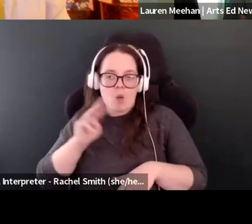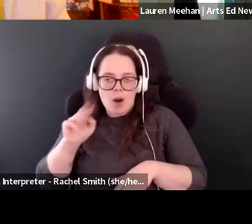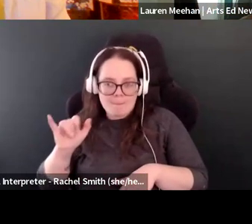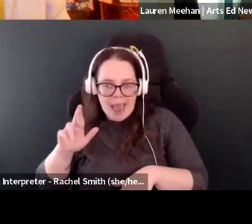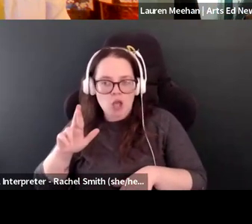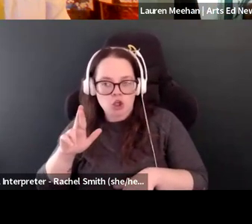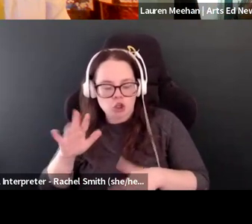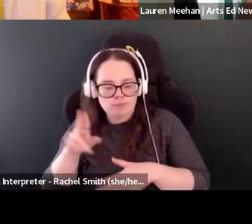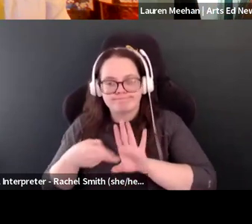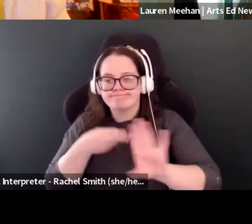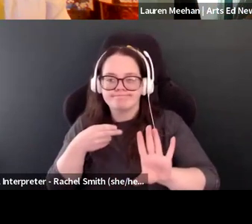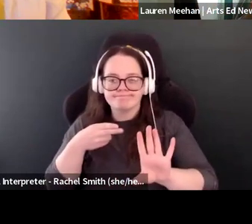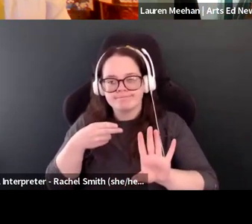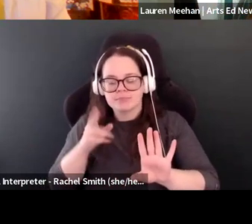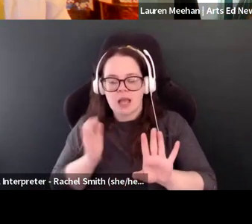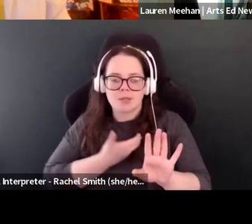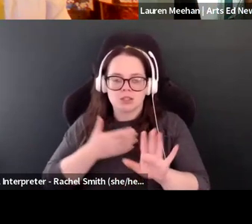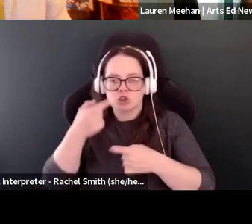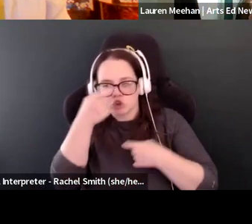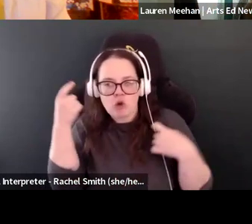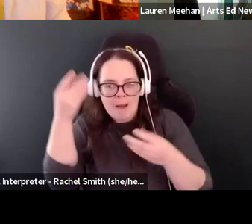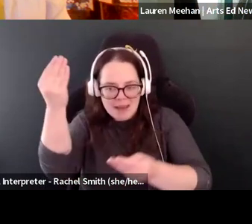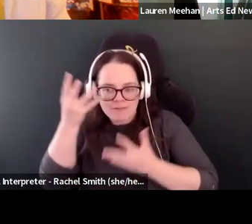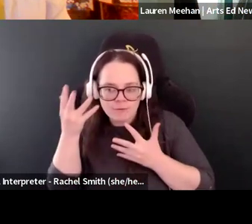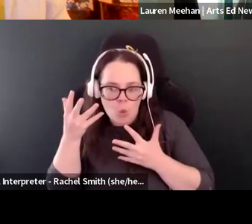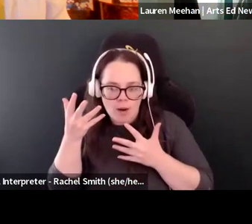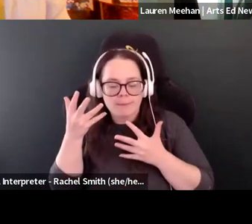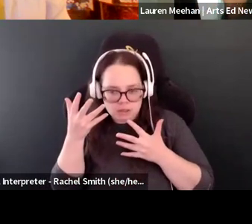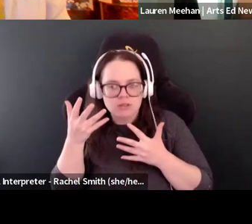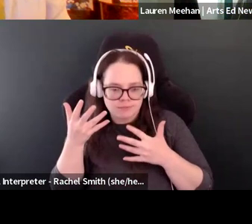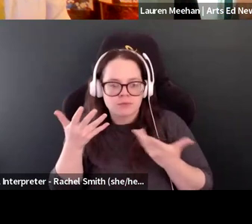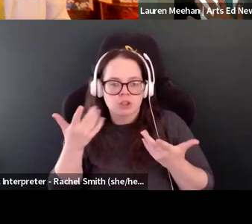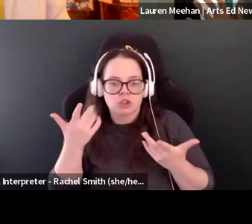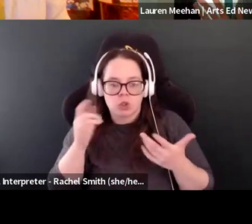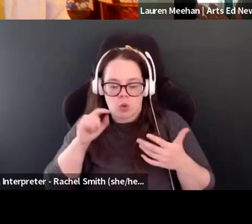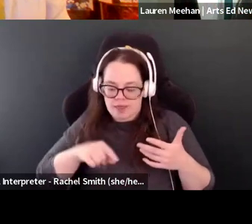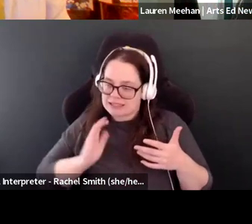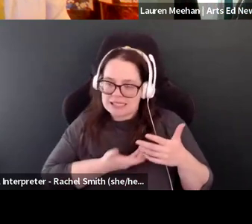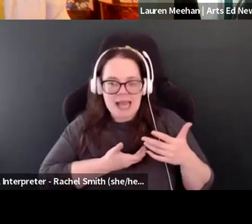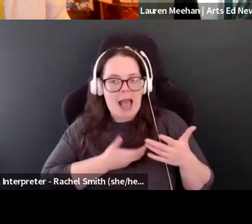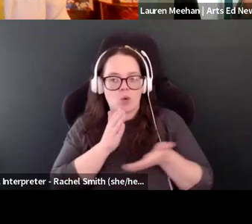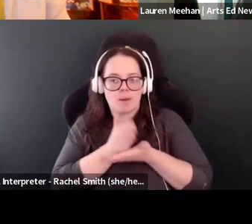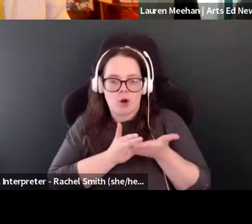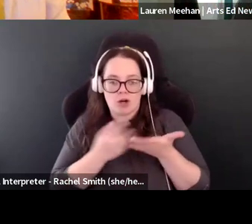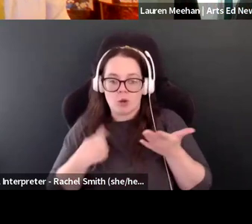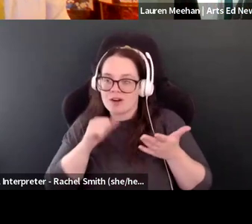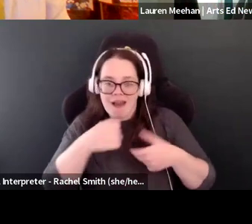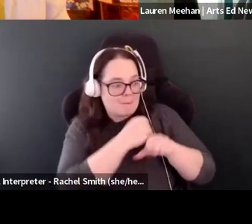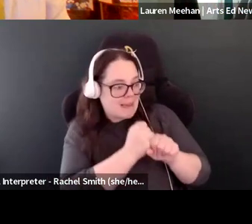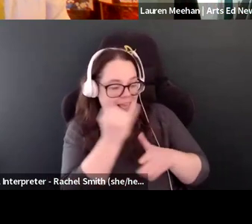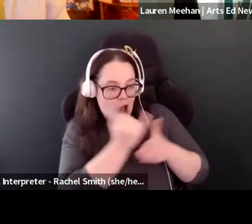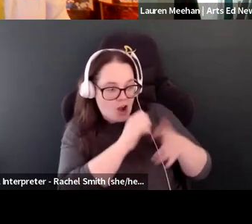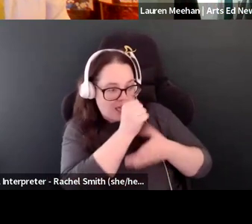healing-centered city. So we saw this as our responsibility for our piece of the pie, right? We're not making art therapists. We're not asking people to